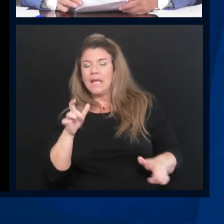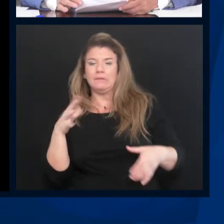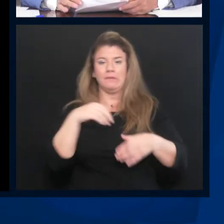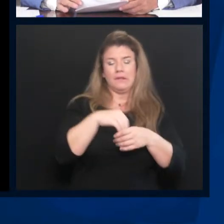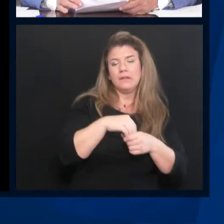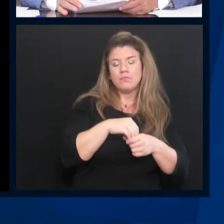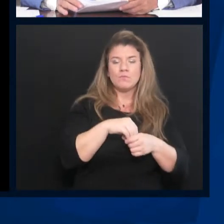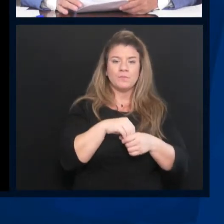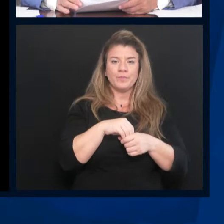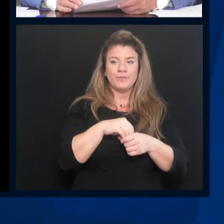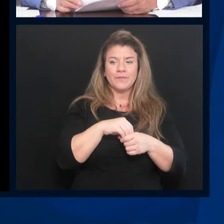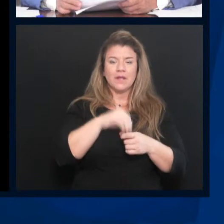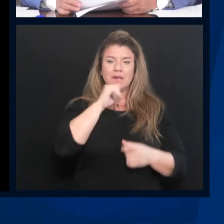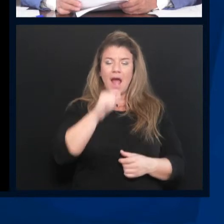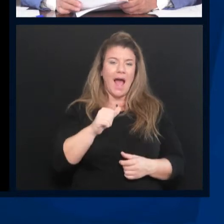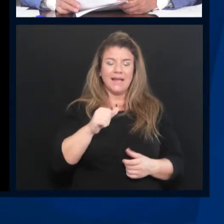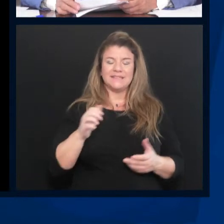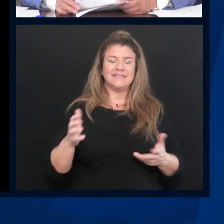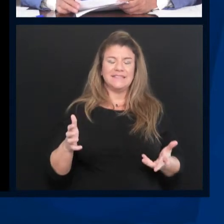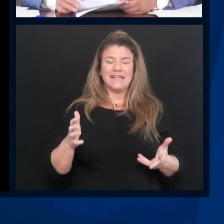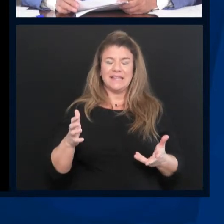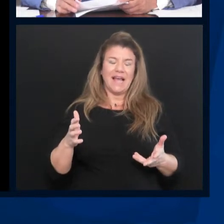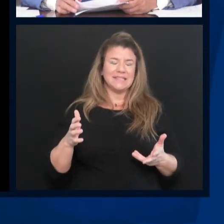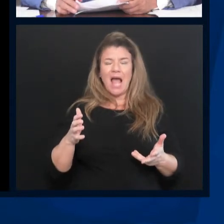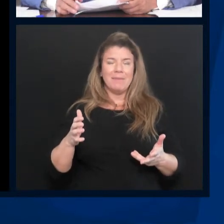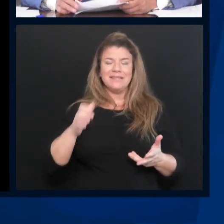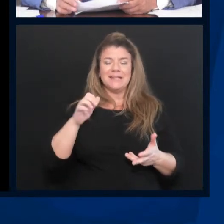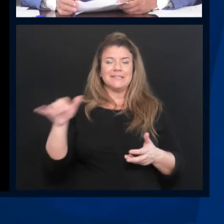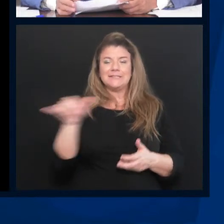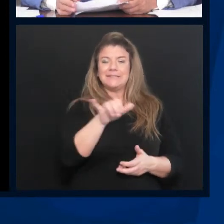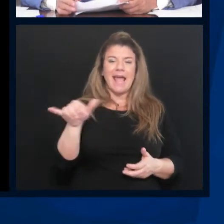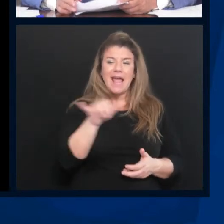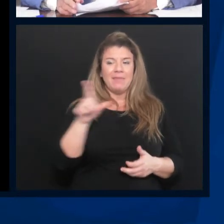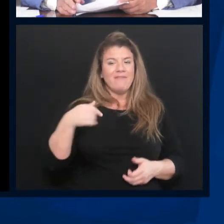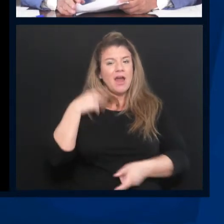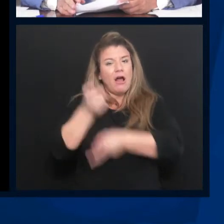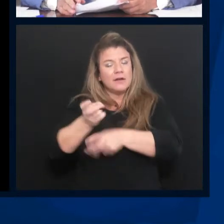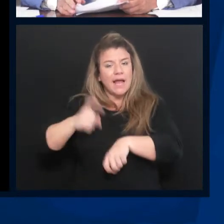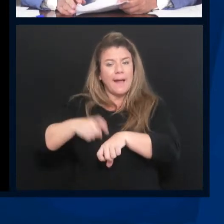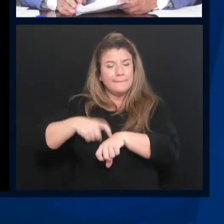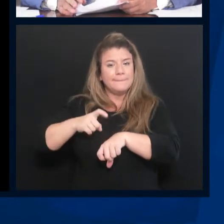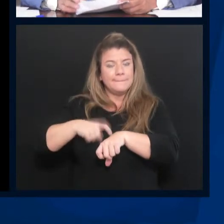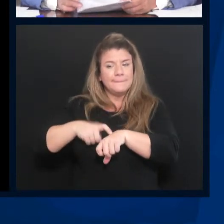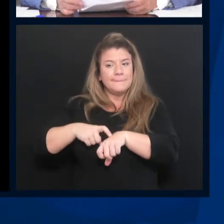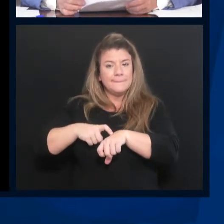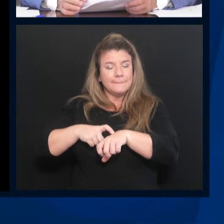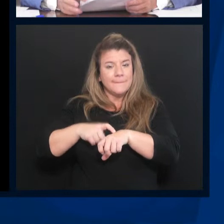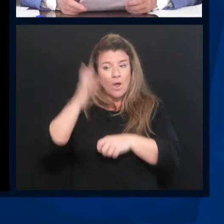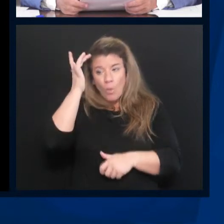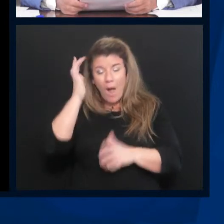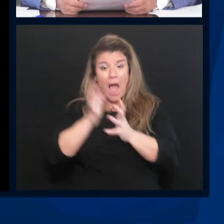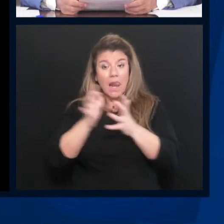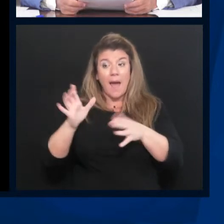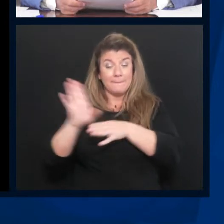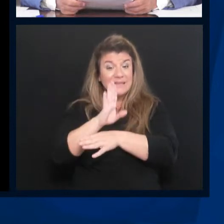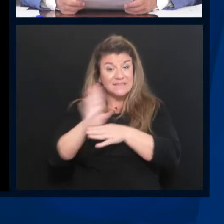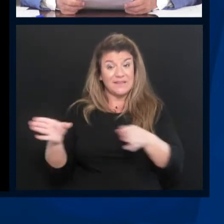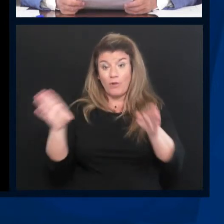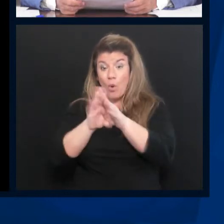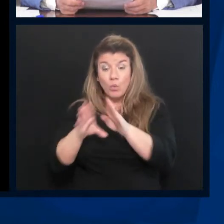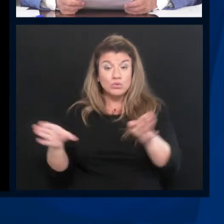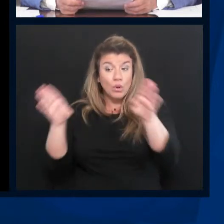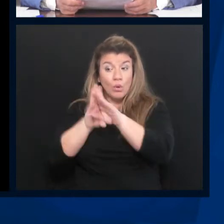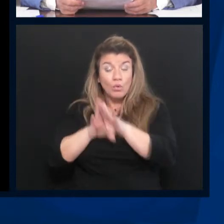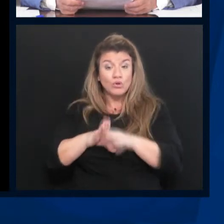gone through surely a tough go of it and everything, because a lot of businesses have left and everything